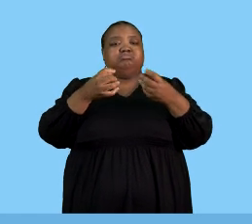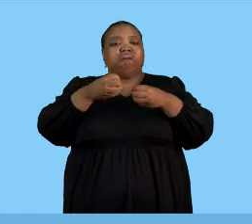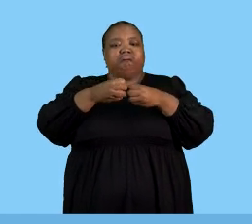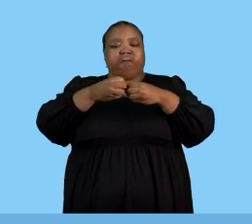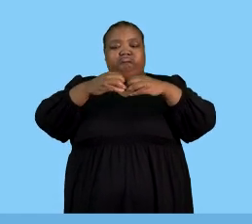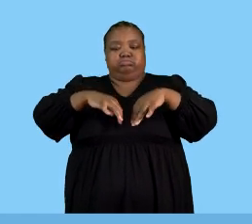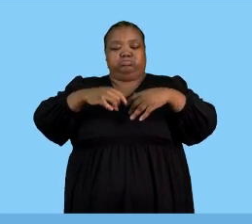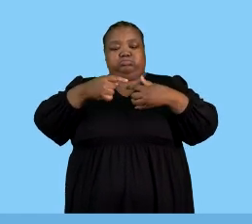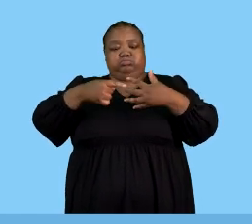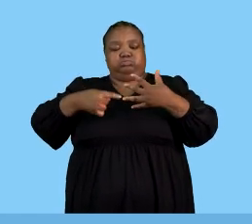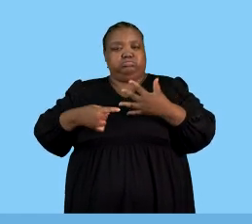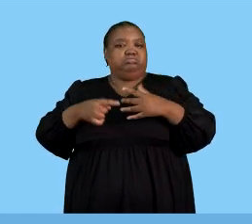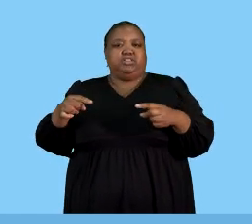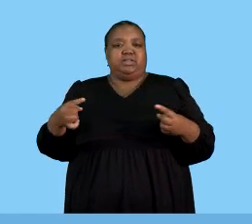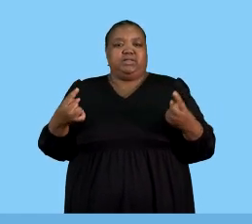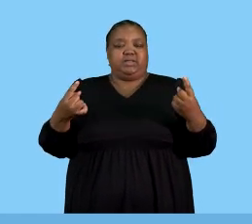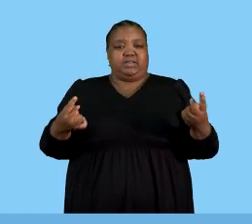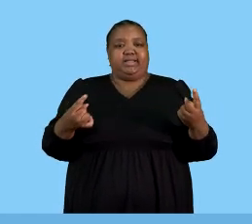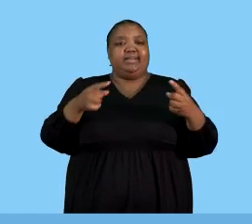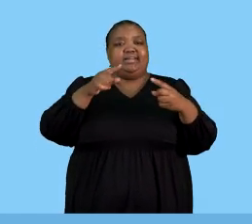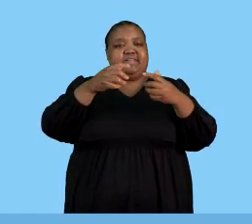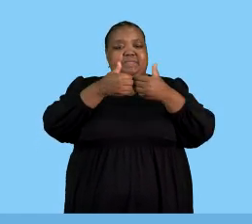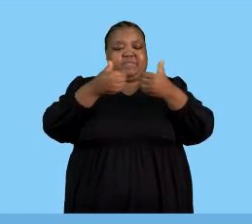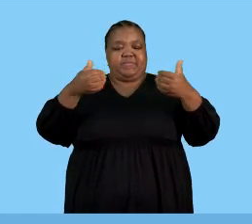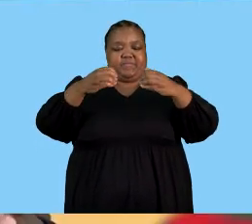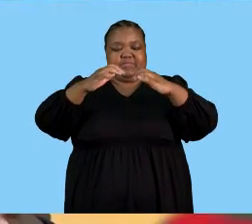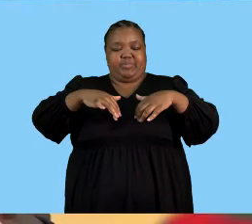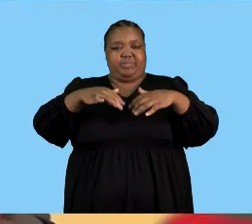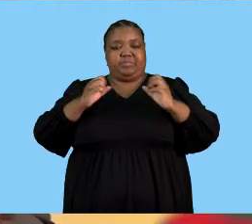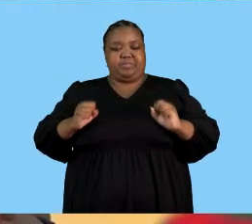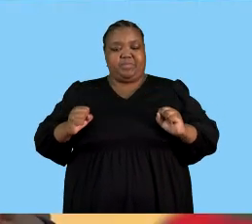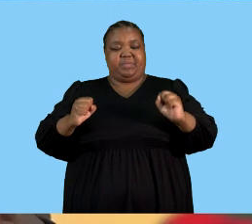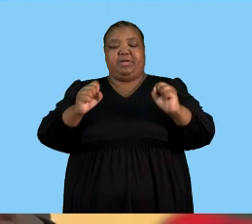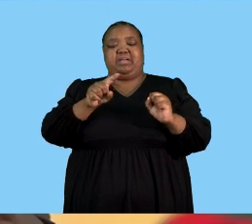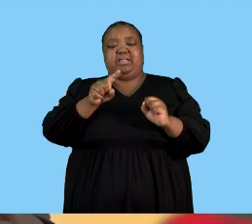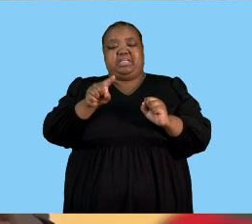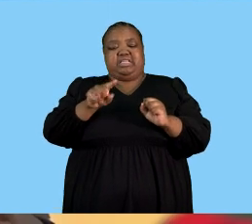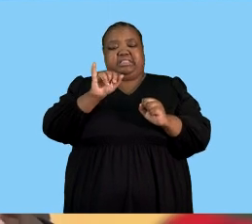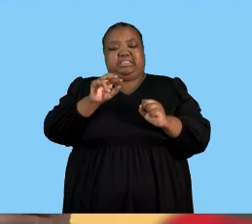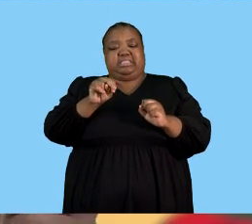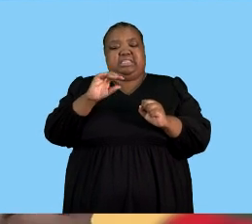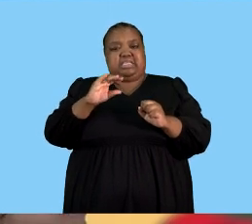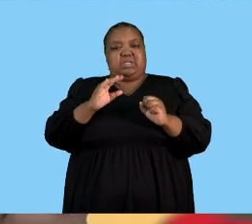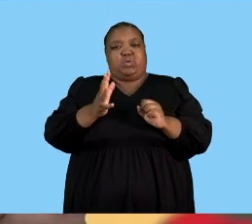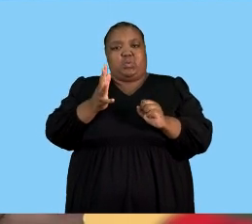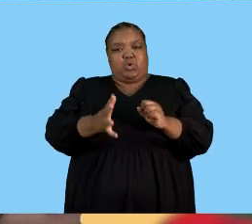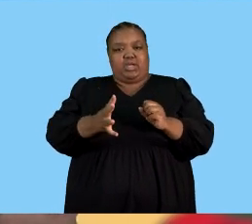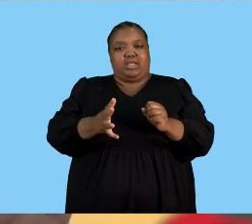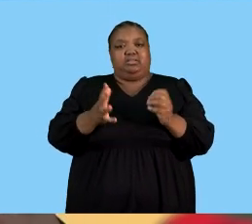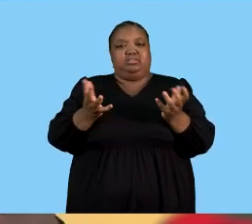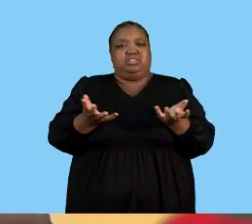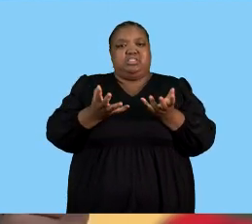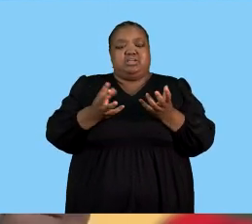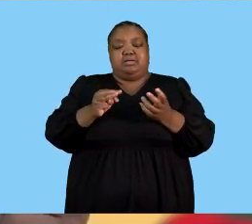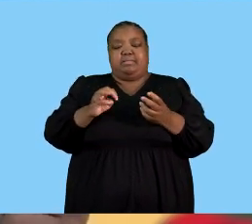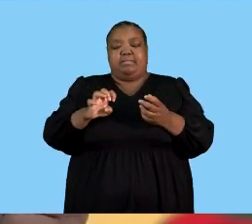substances. So even if you try to break this zinc apart, it is still going to maintain its property of being a zinc and also being a metal